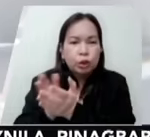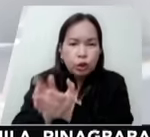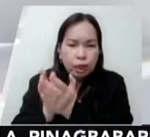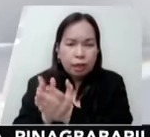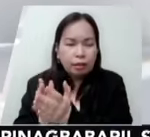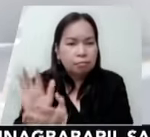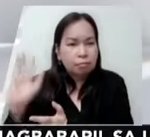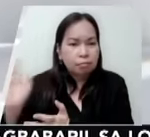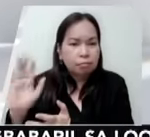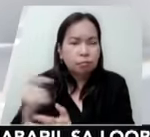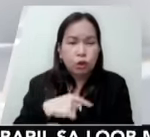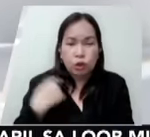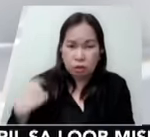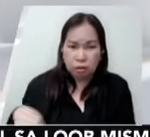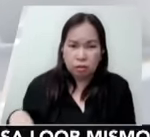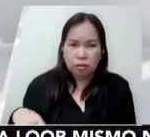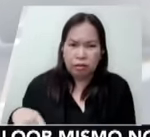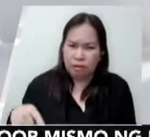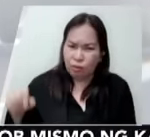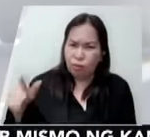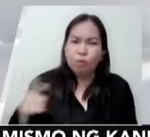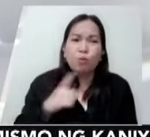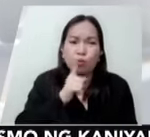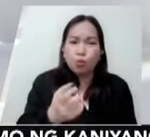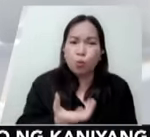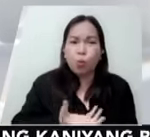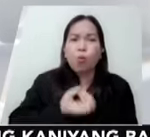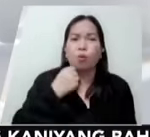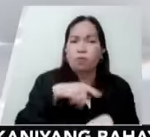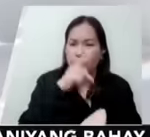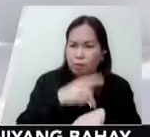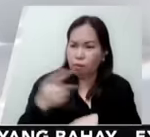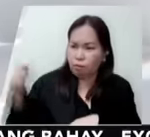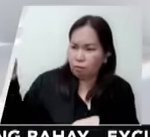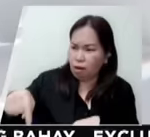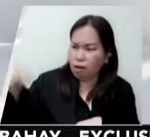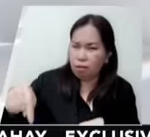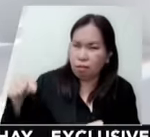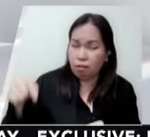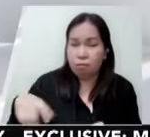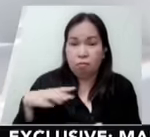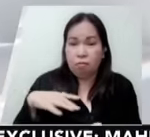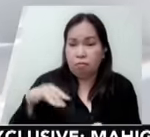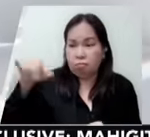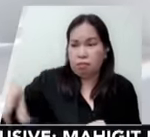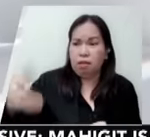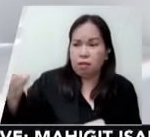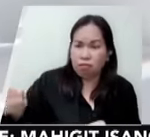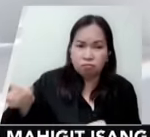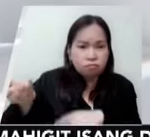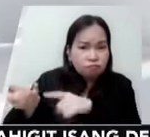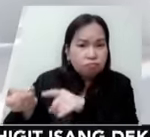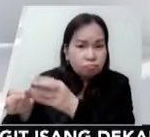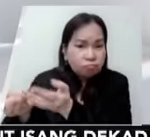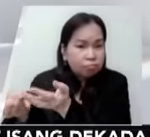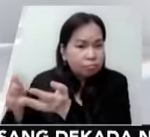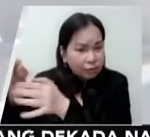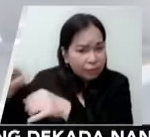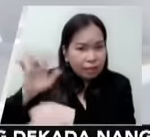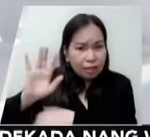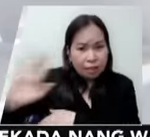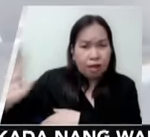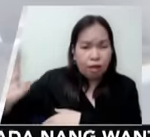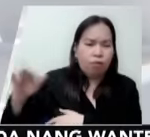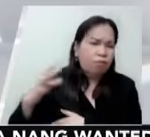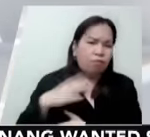militia in our exclusive economic zone. If they will only stay in their own exclusive economic zone, there won't be any tension.